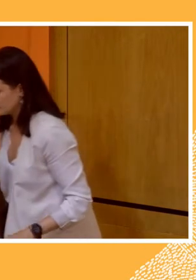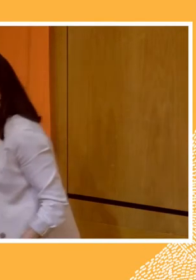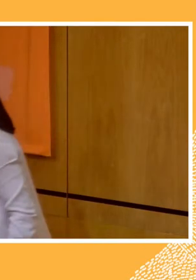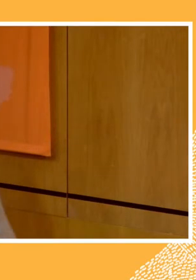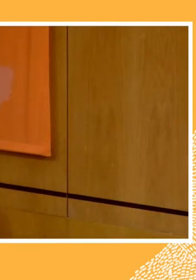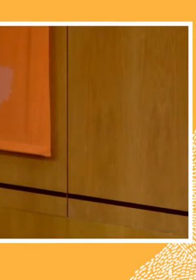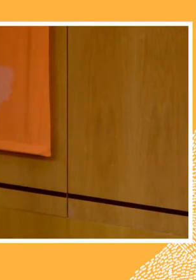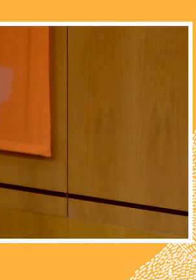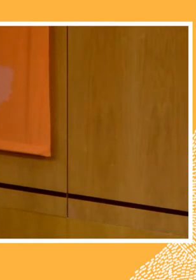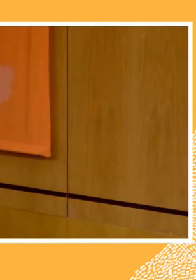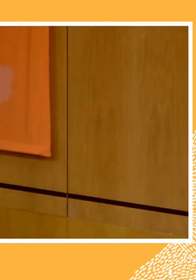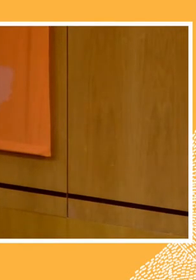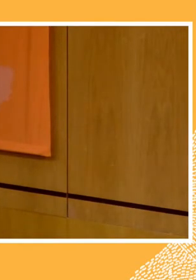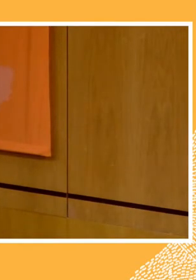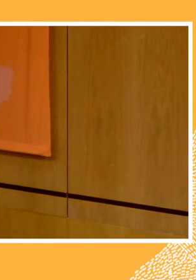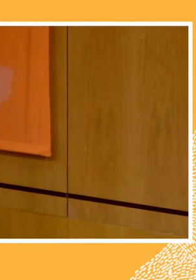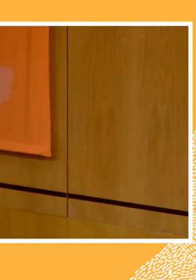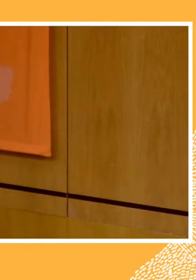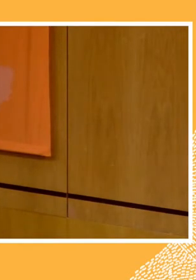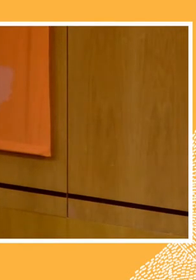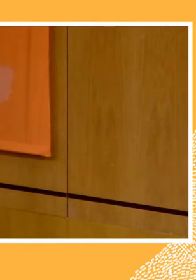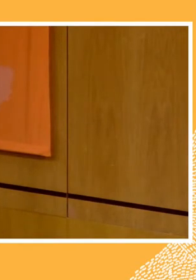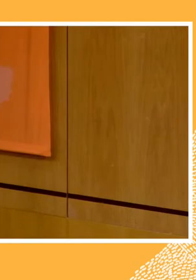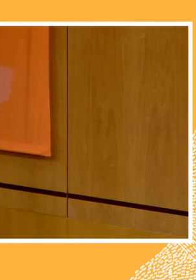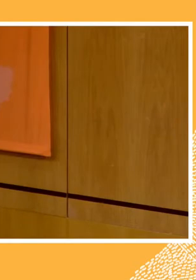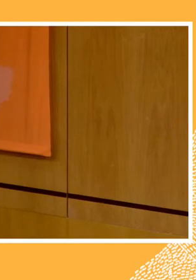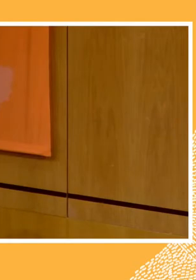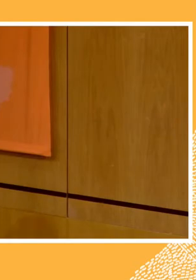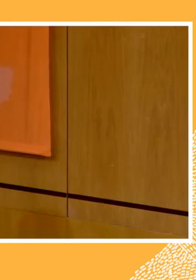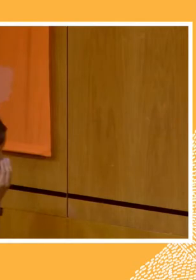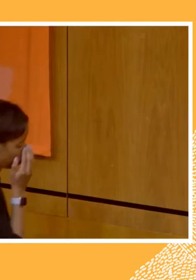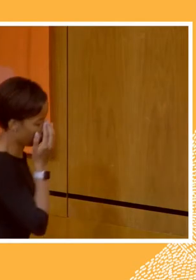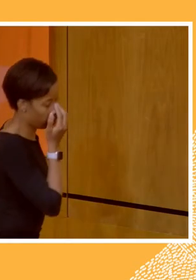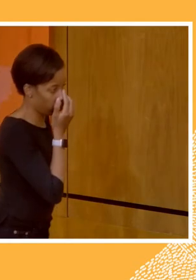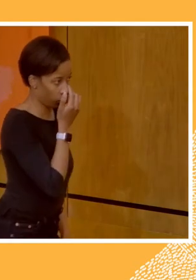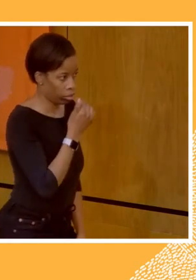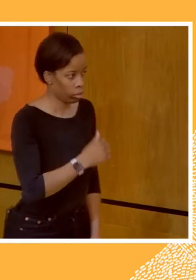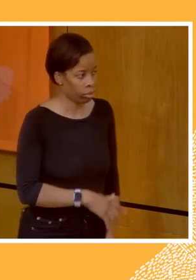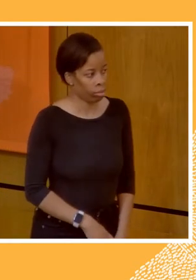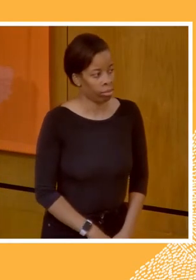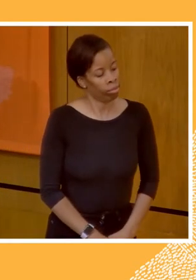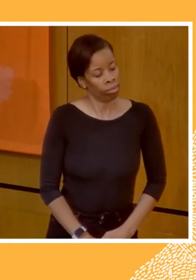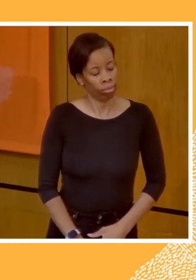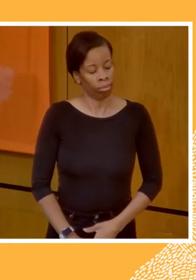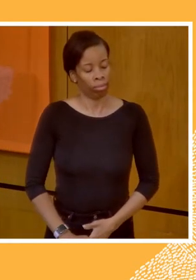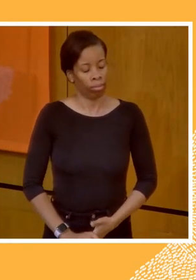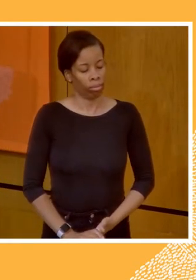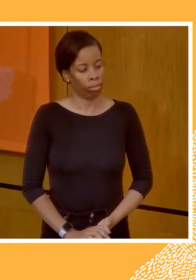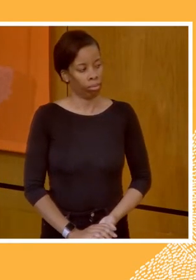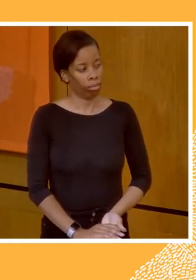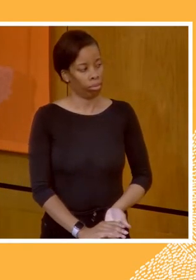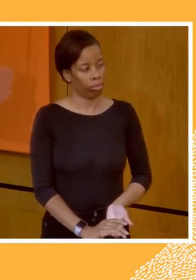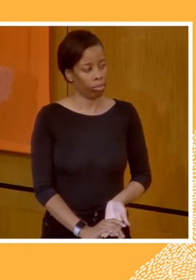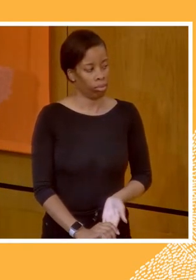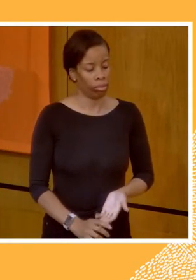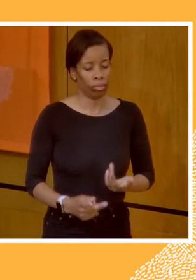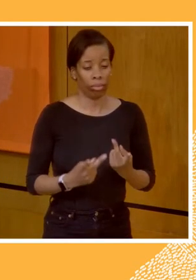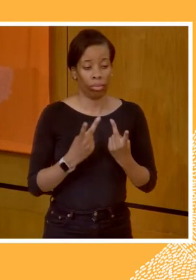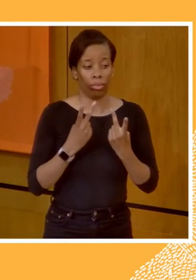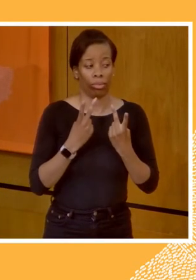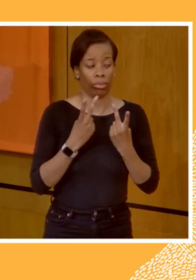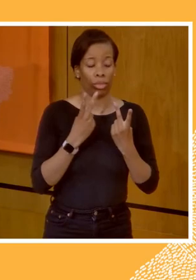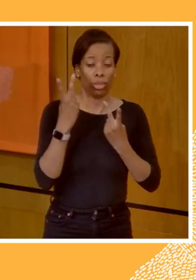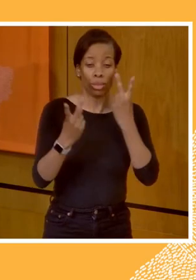Yes, what I can say that songs are meaningful for the community, and they are a mode of passing messages